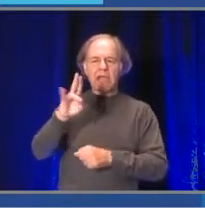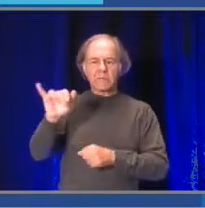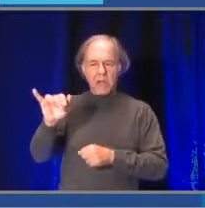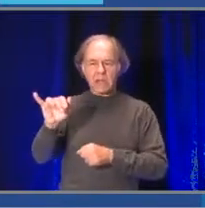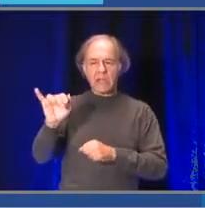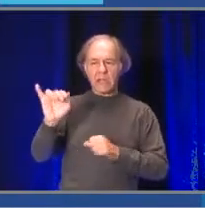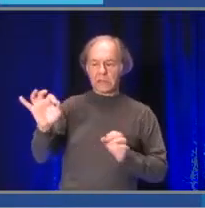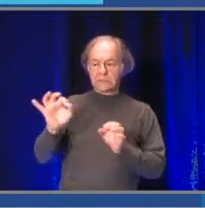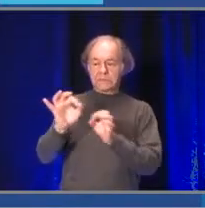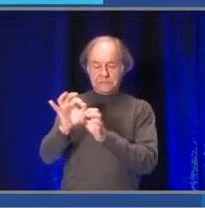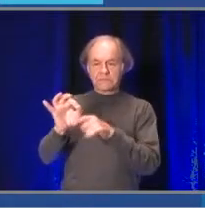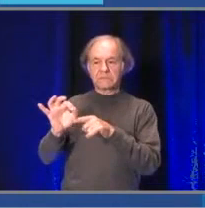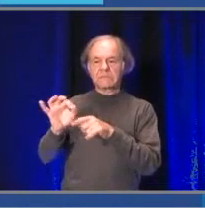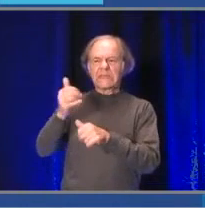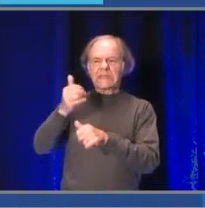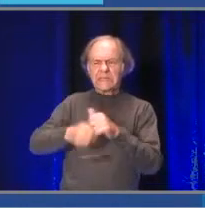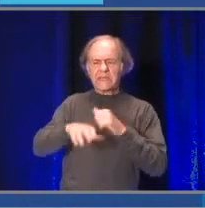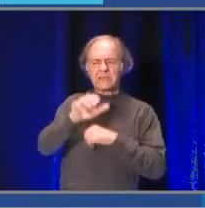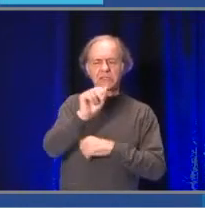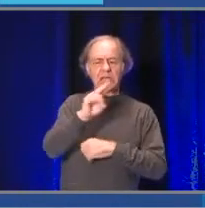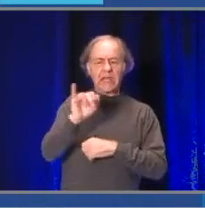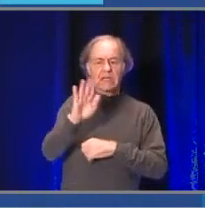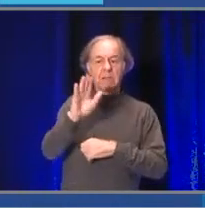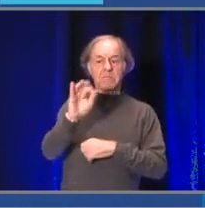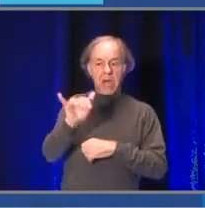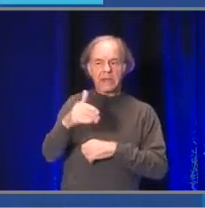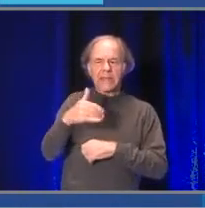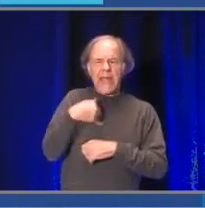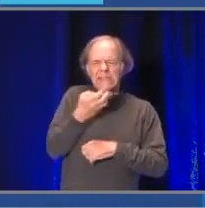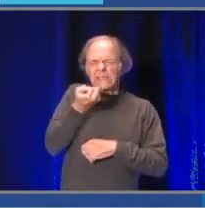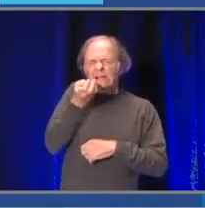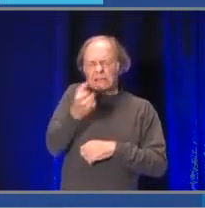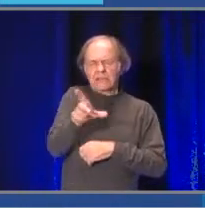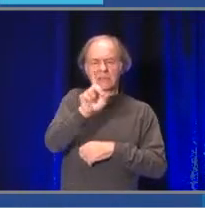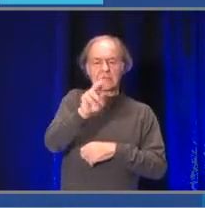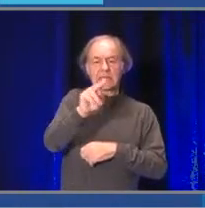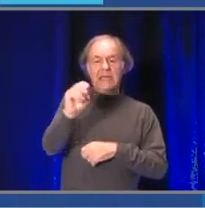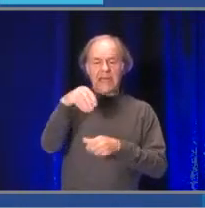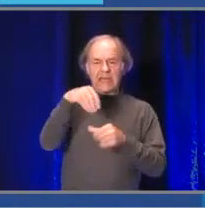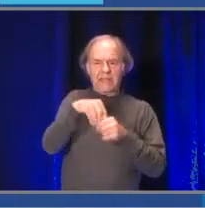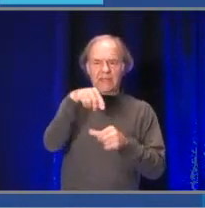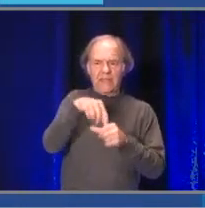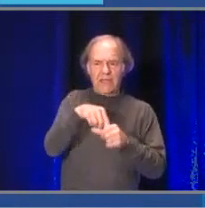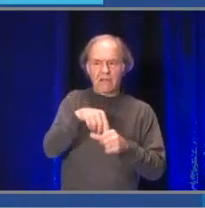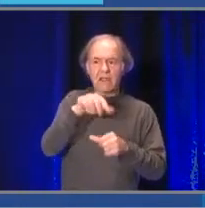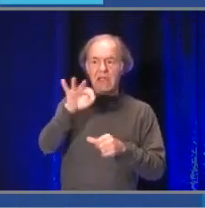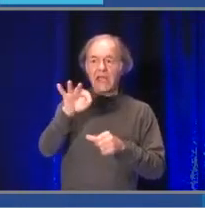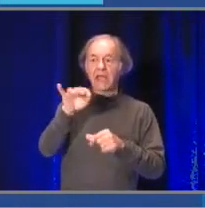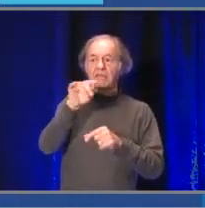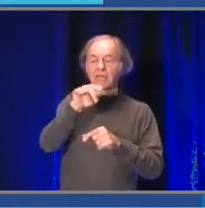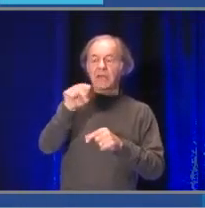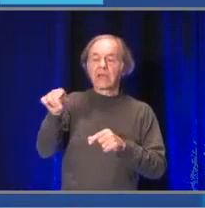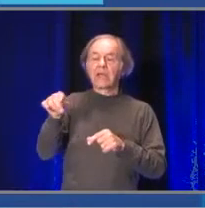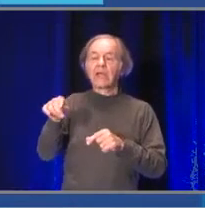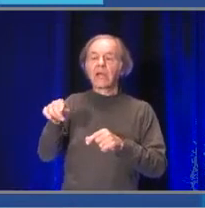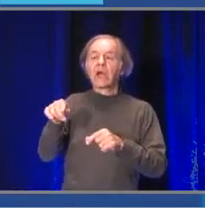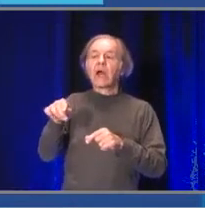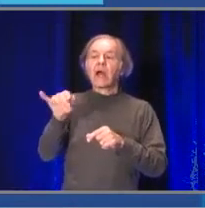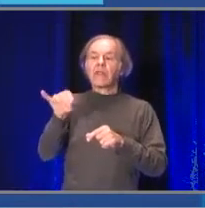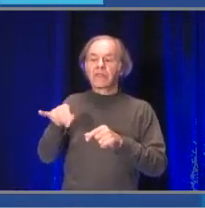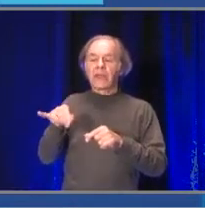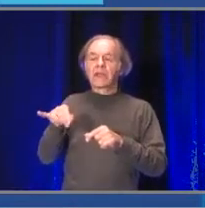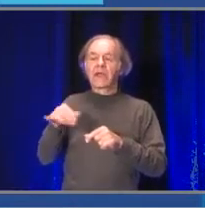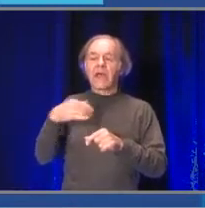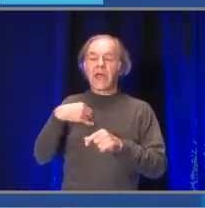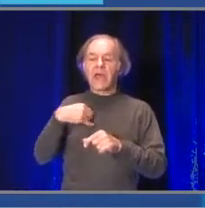of antibodies. Each of these antibodies have a little piece of DNA. And when they are in the proper combination, they hybridize to a piece of DNA that